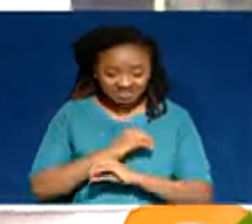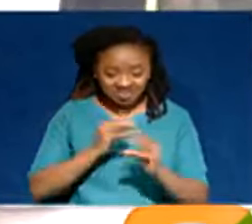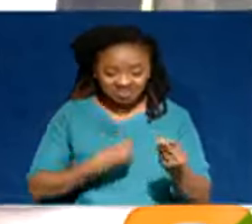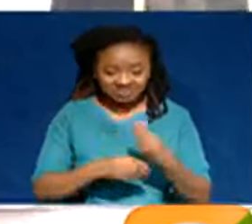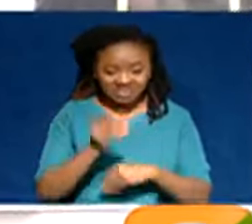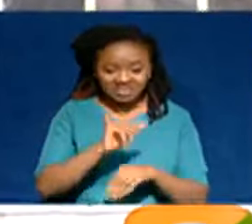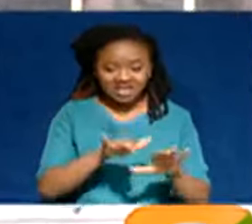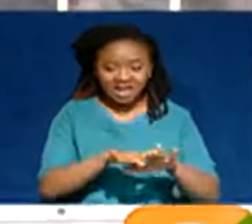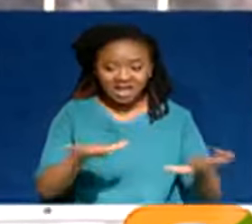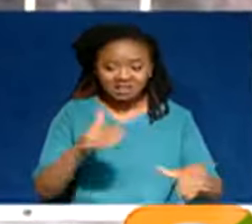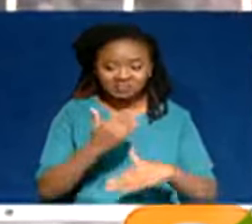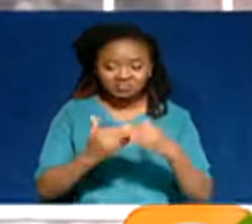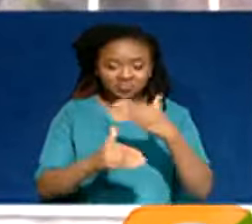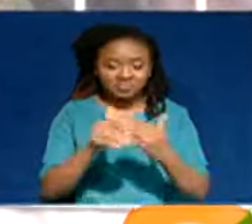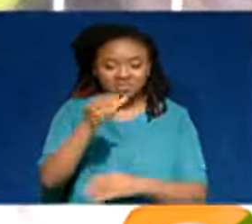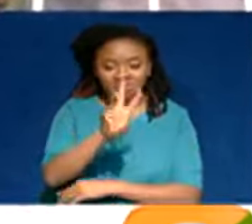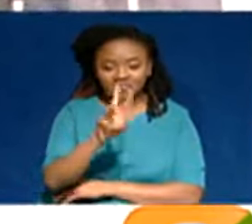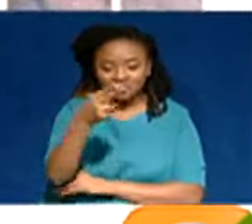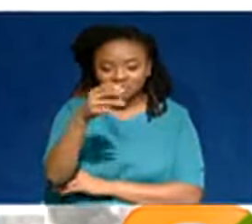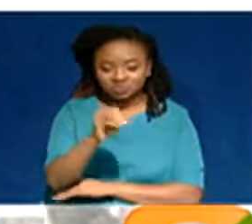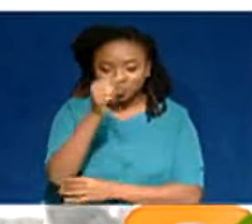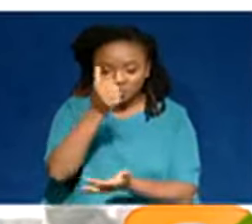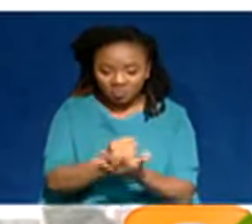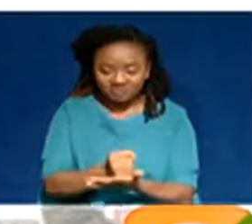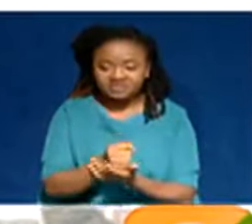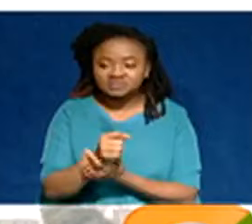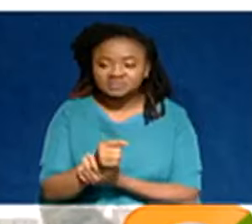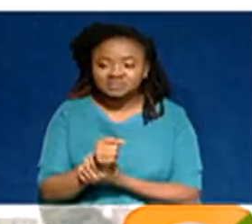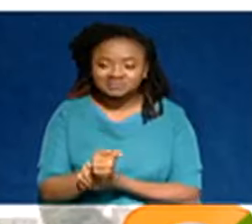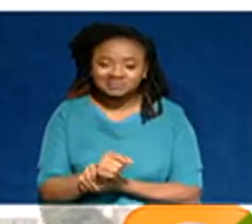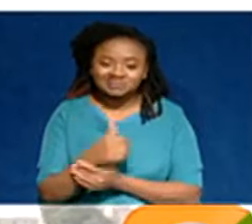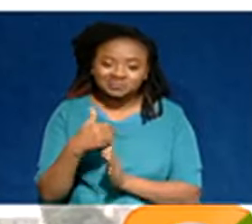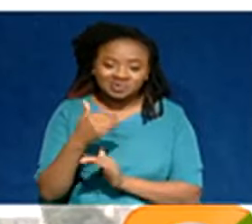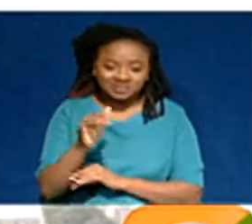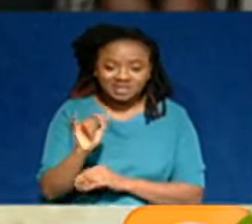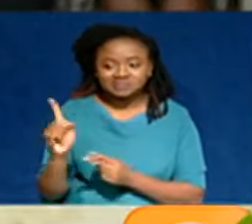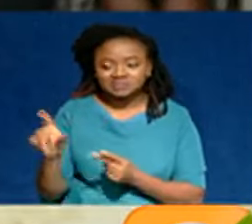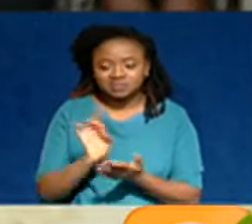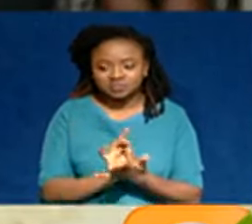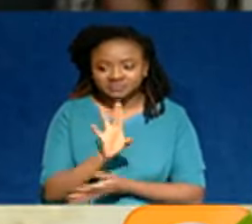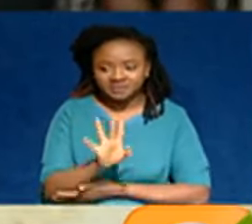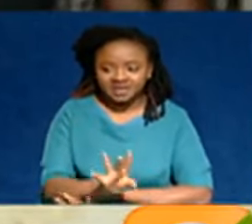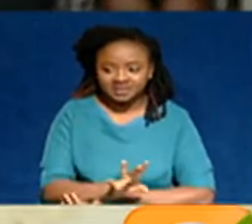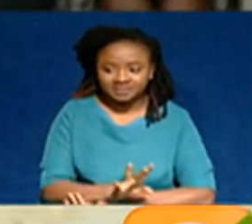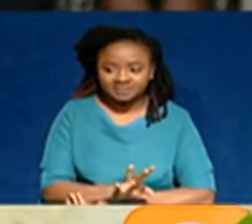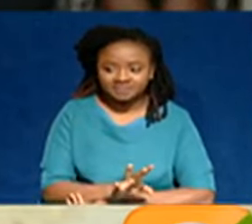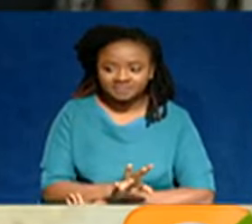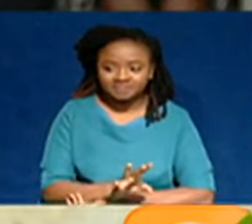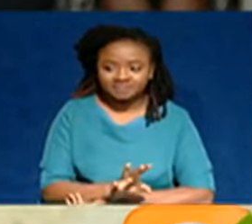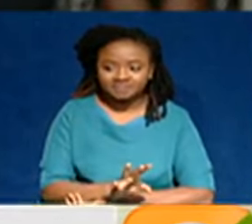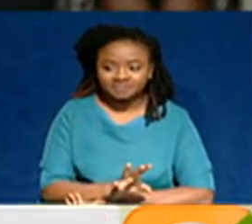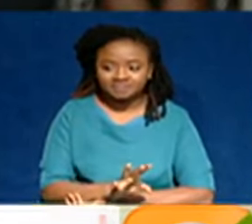land to construct a WHO regional lab, ultimately leading to his dismissal. Whatever is going to